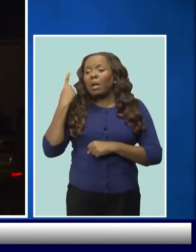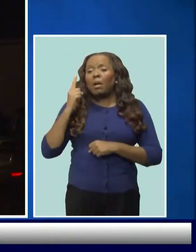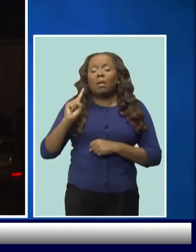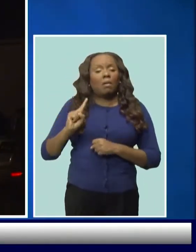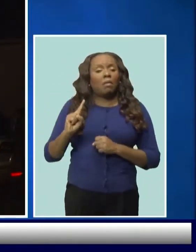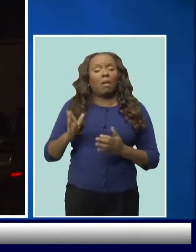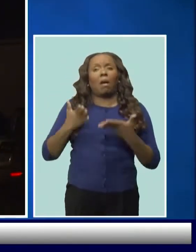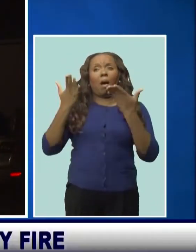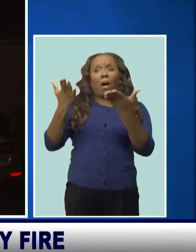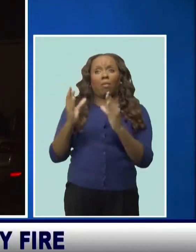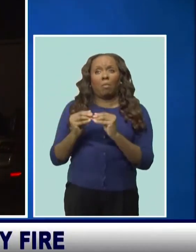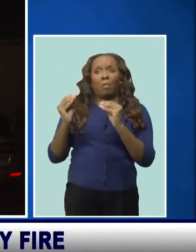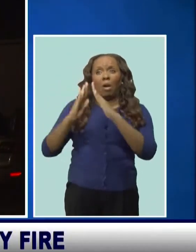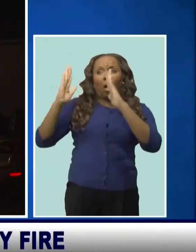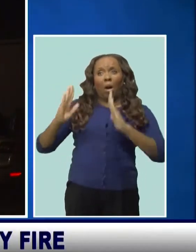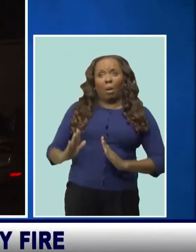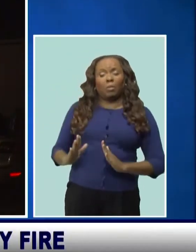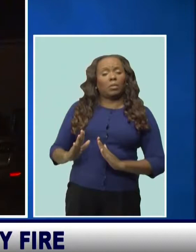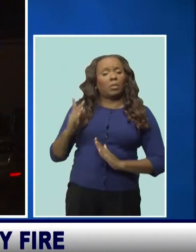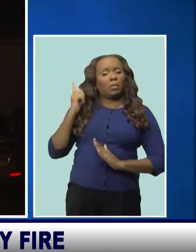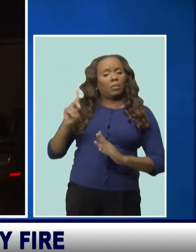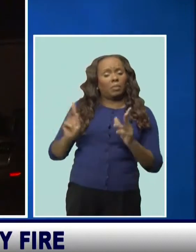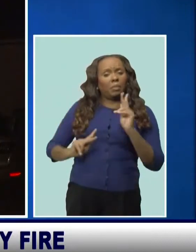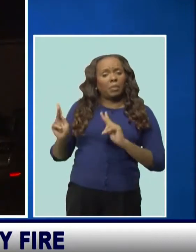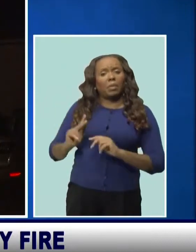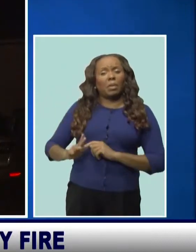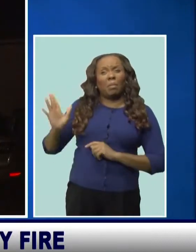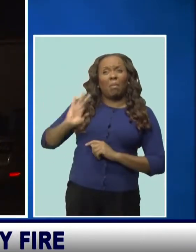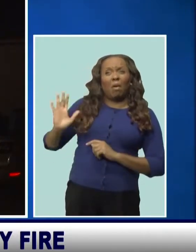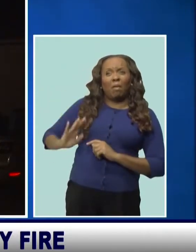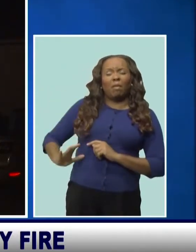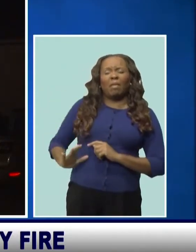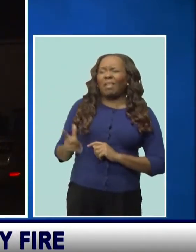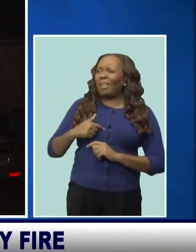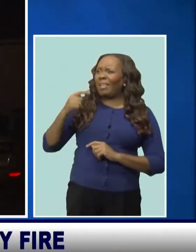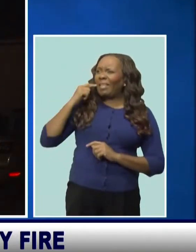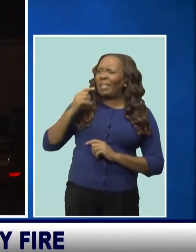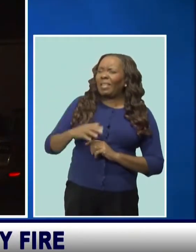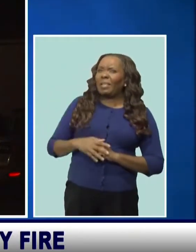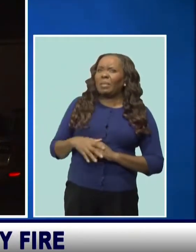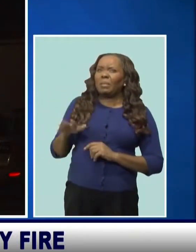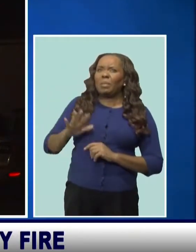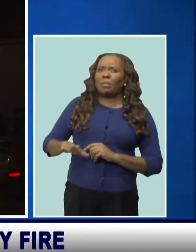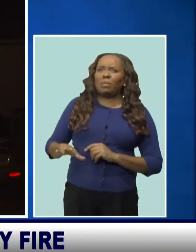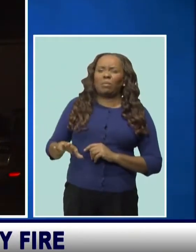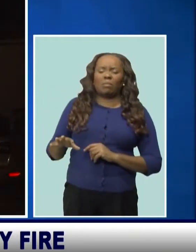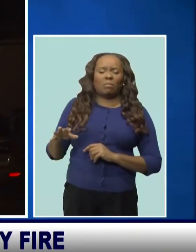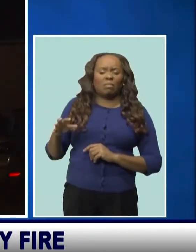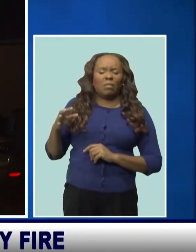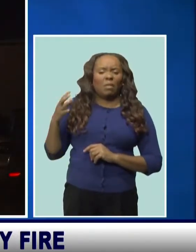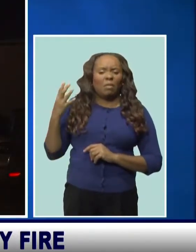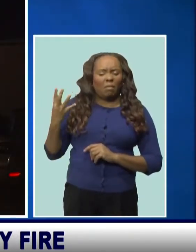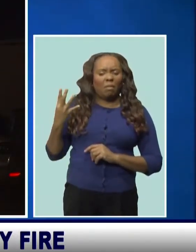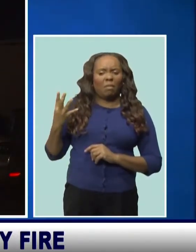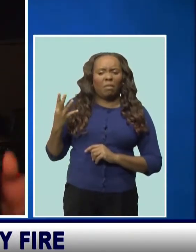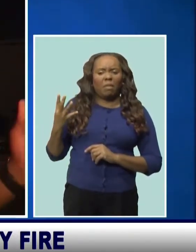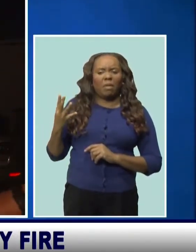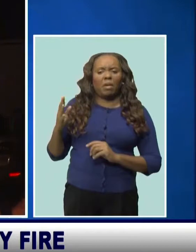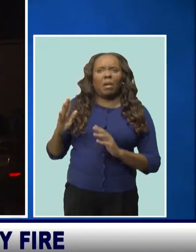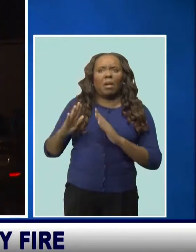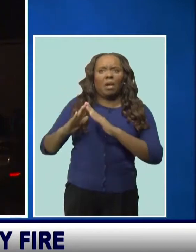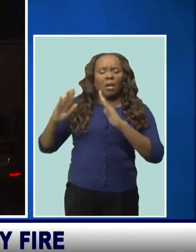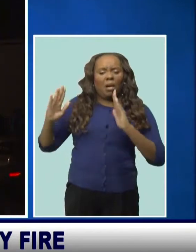about, because in the past there were a number of houses, I believe it's 4 in every housing area that actually was supposed to be reserved